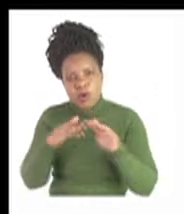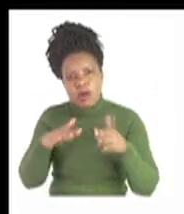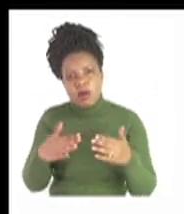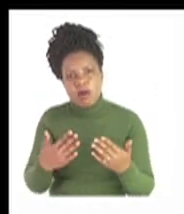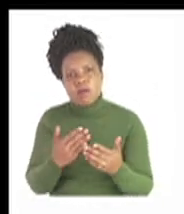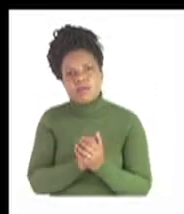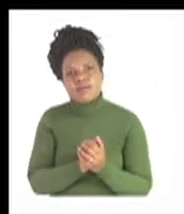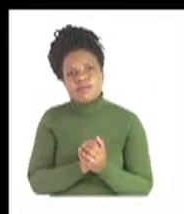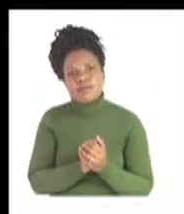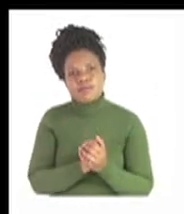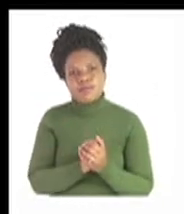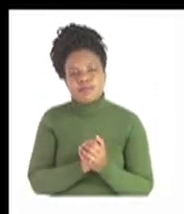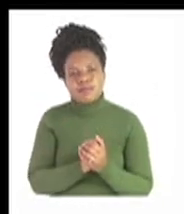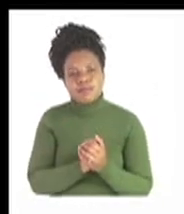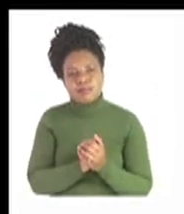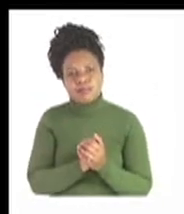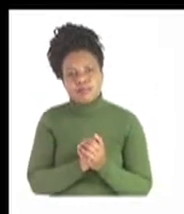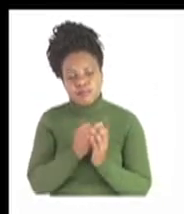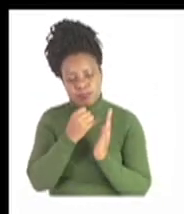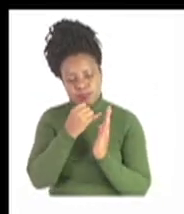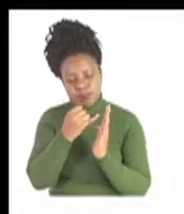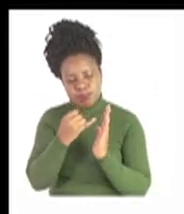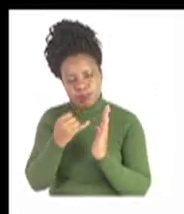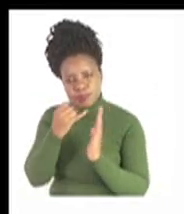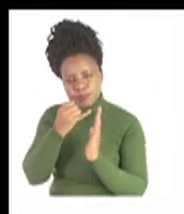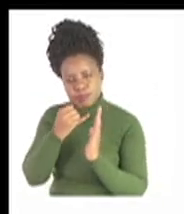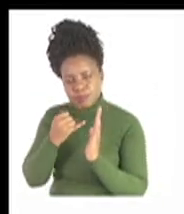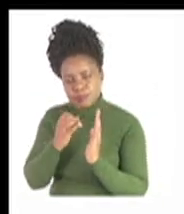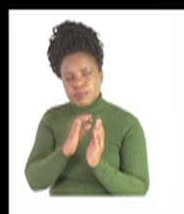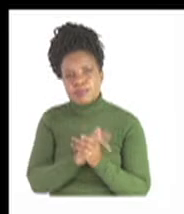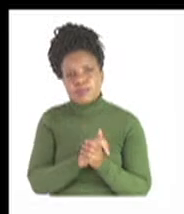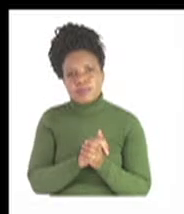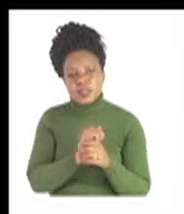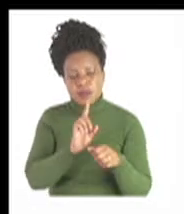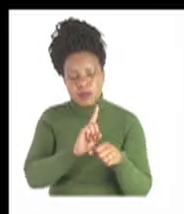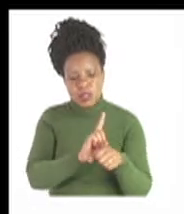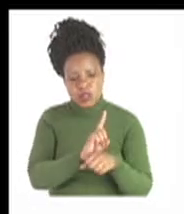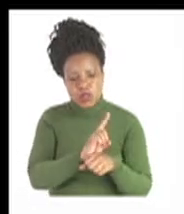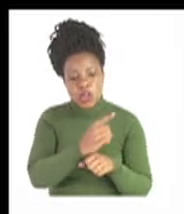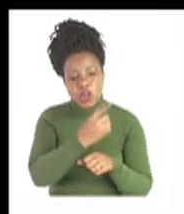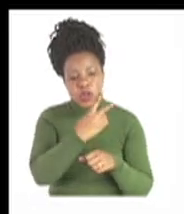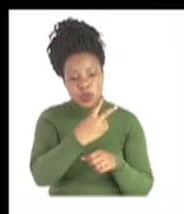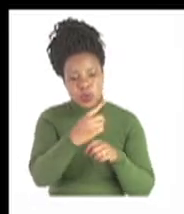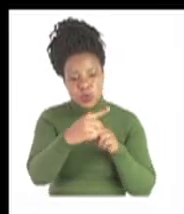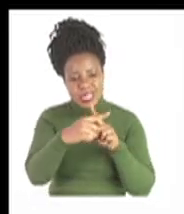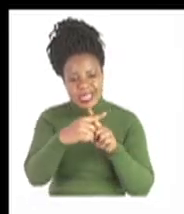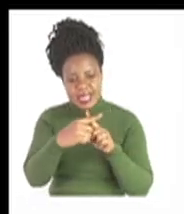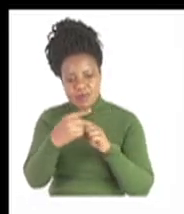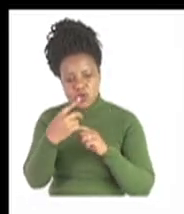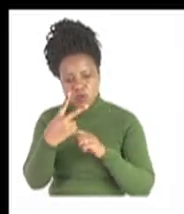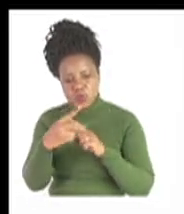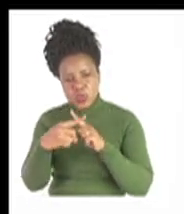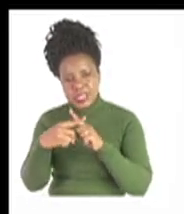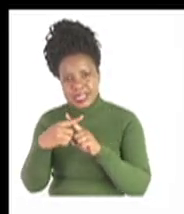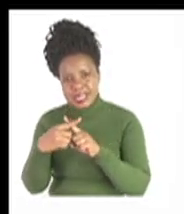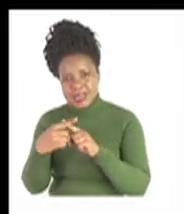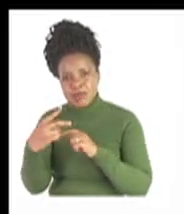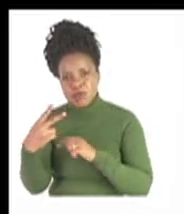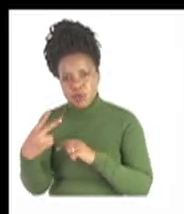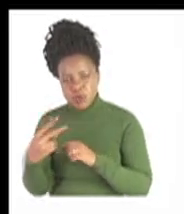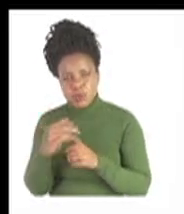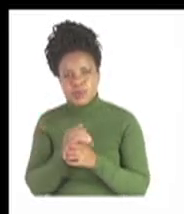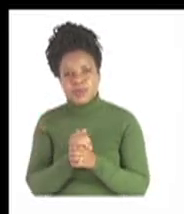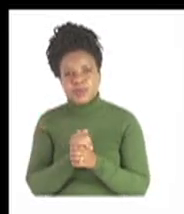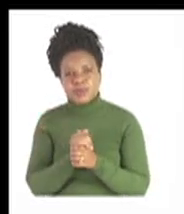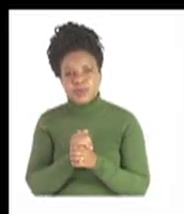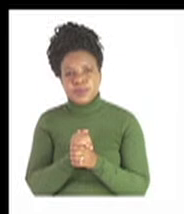cubes which are drawn there. The first one is 2 times 2 times 2. That can also